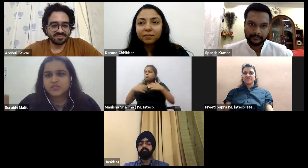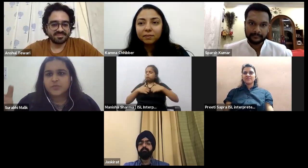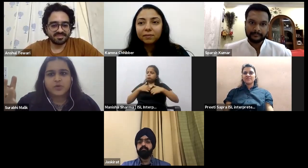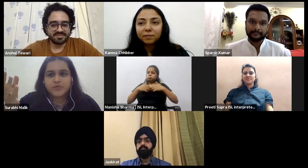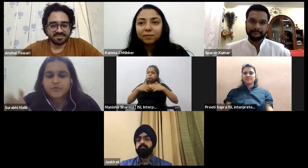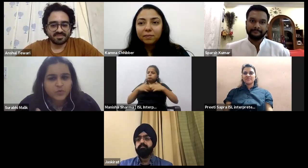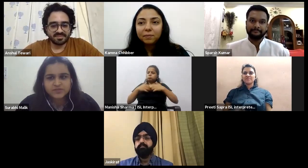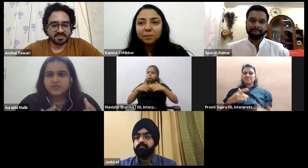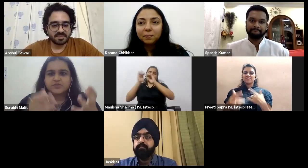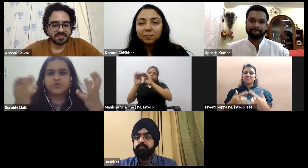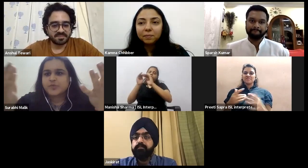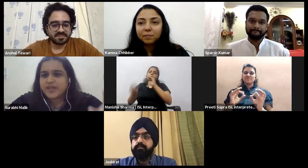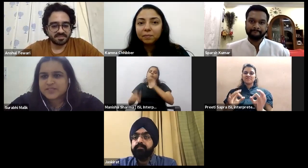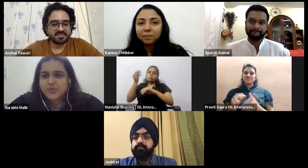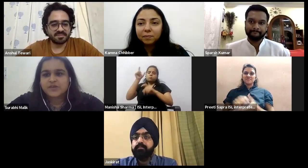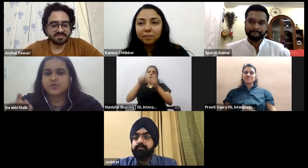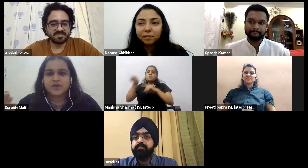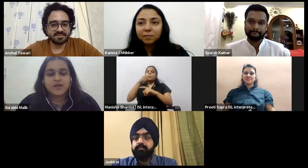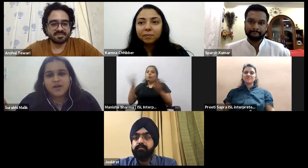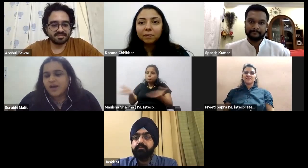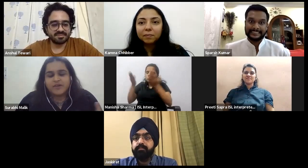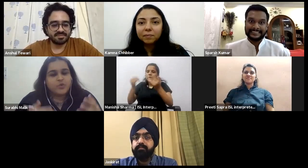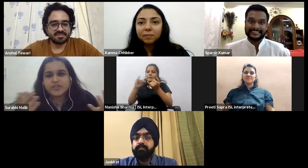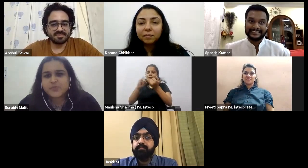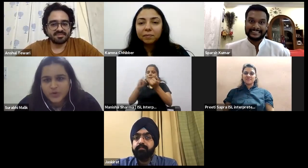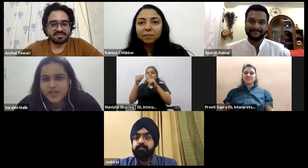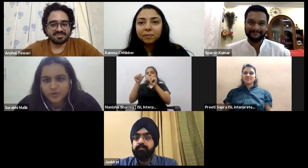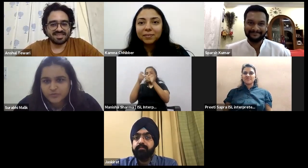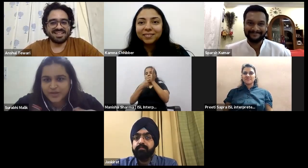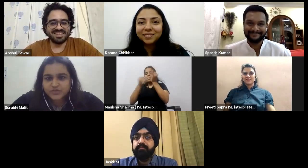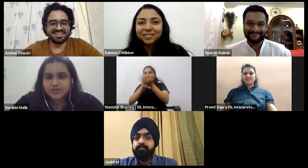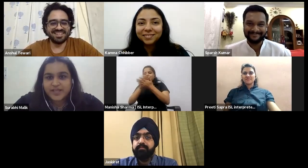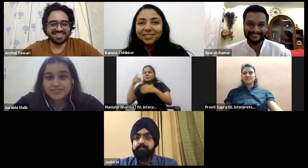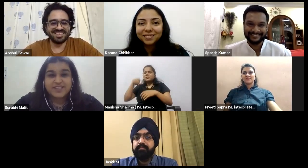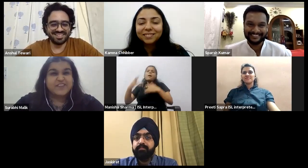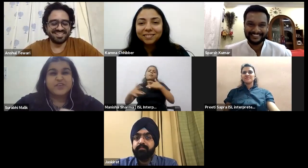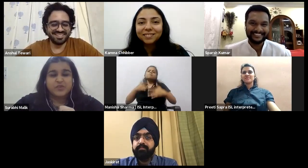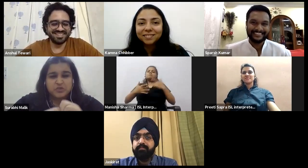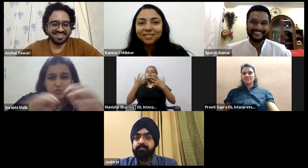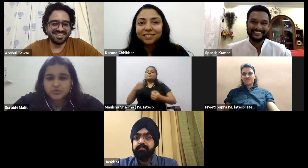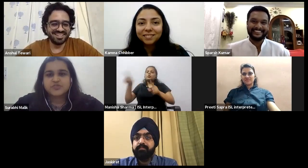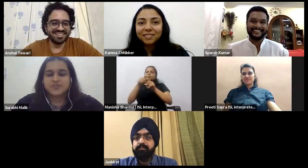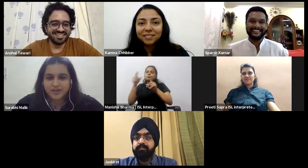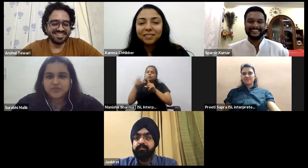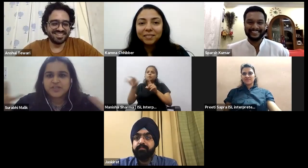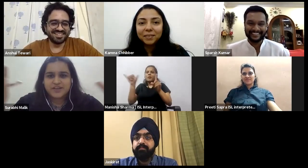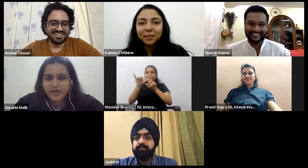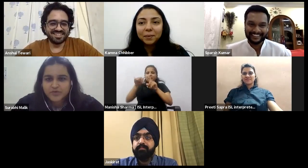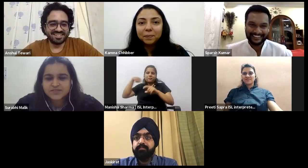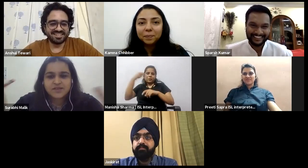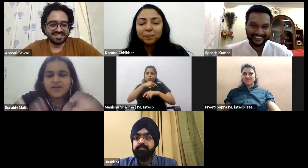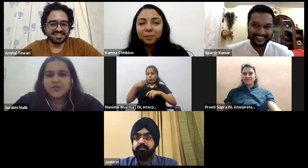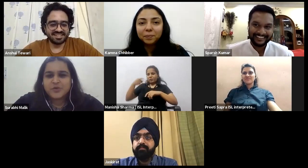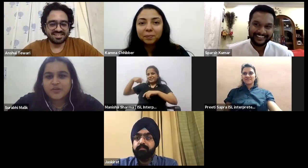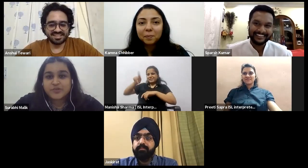need more support of influencers, people like Sparsh who are doing this purely out of passion. Like I said, I think we have a huge country and a